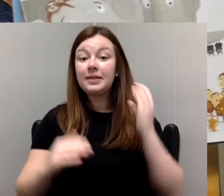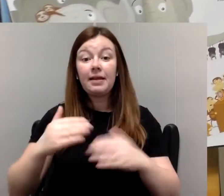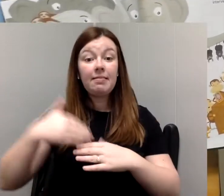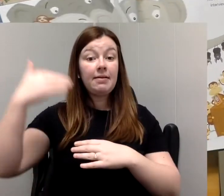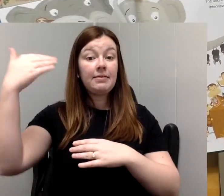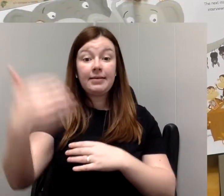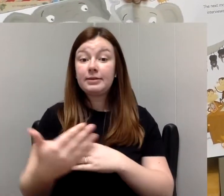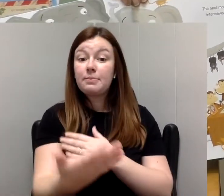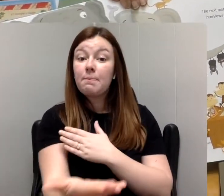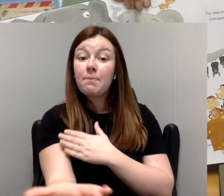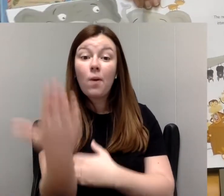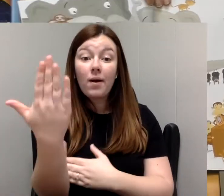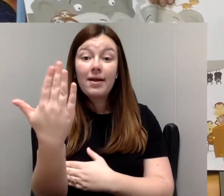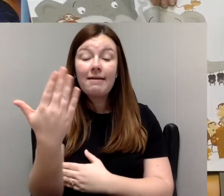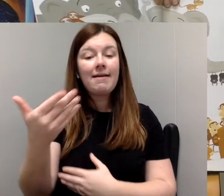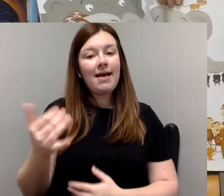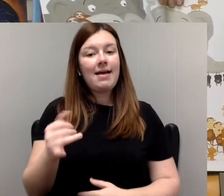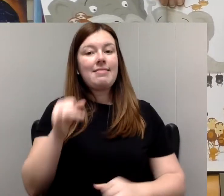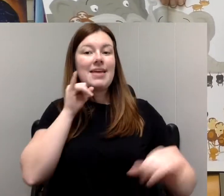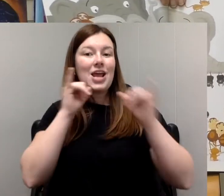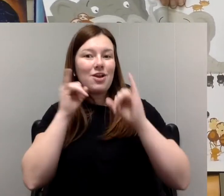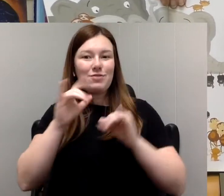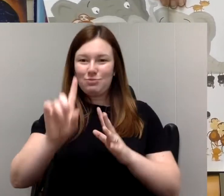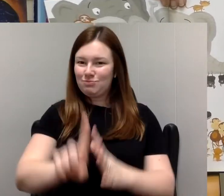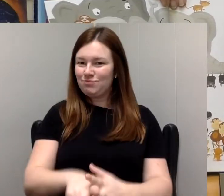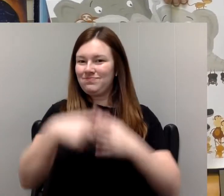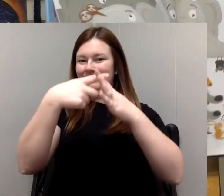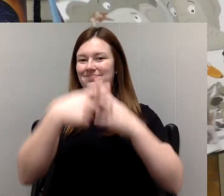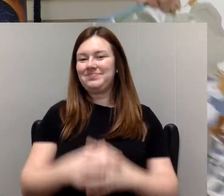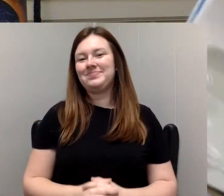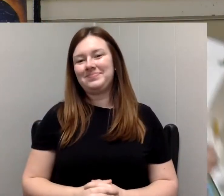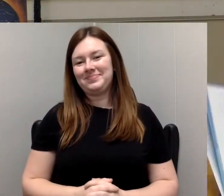The next morning the interviews began.